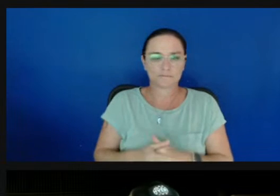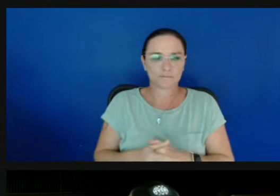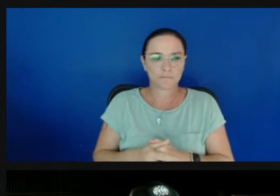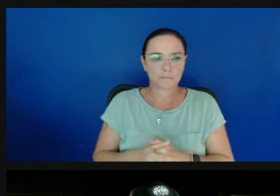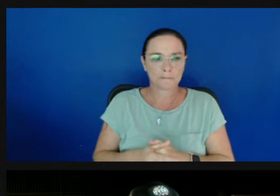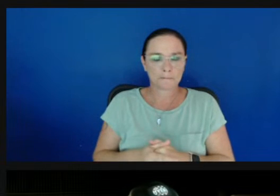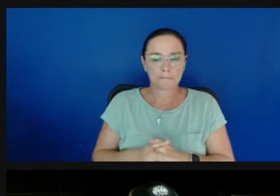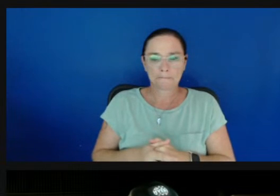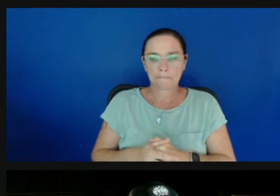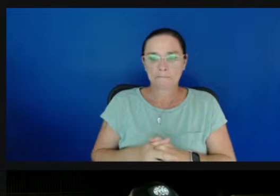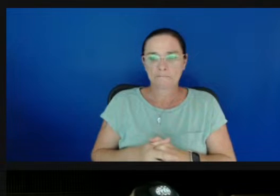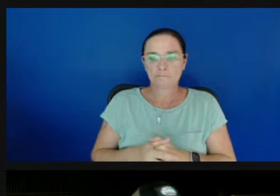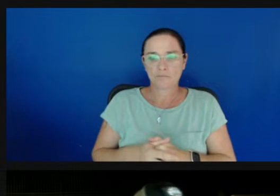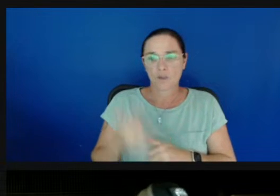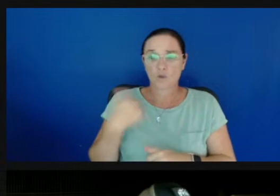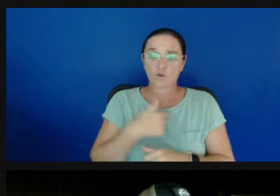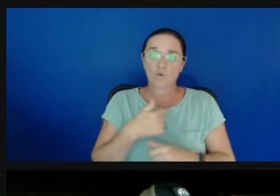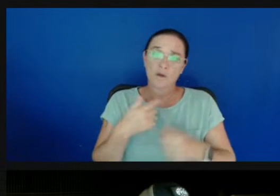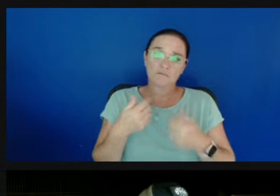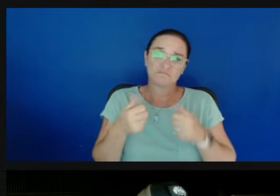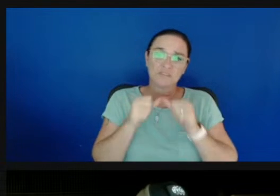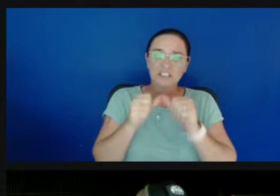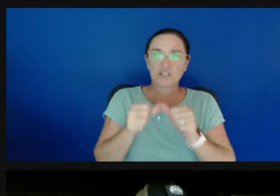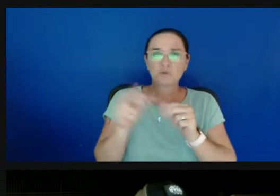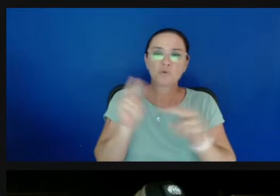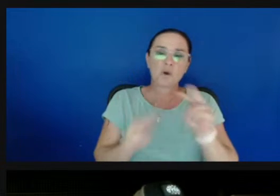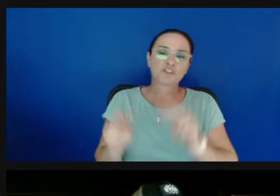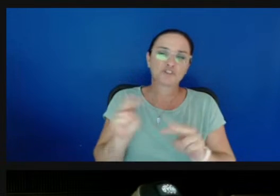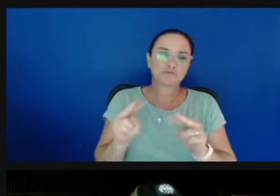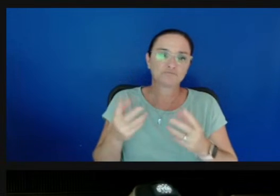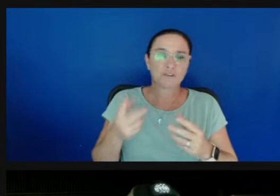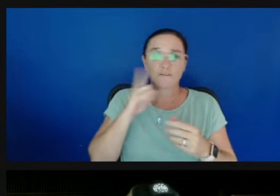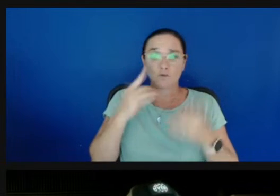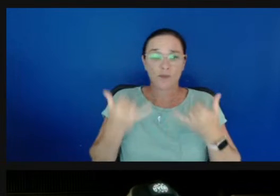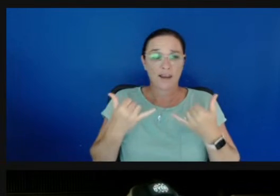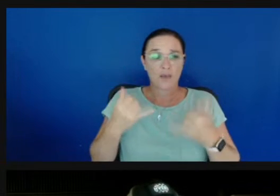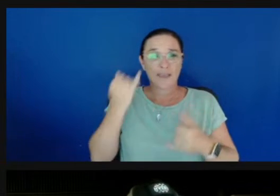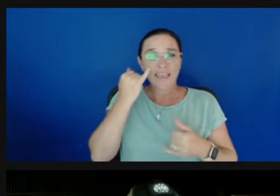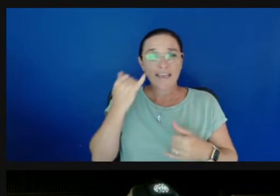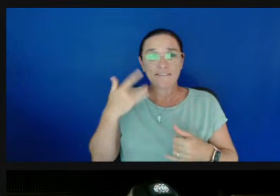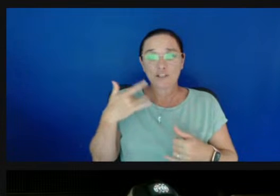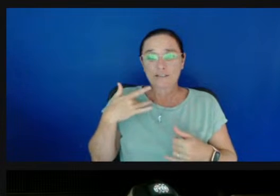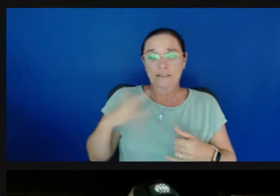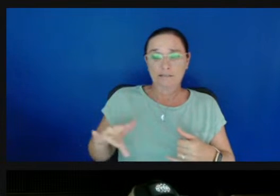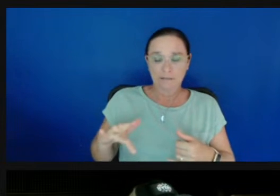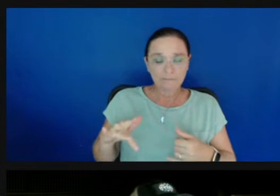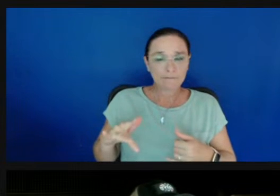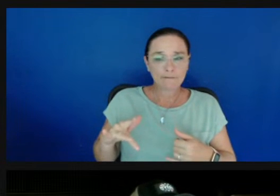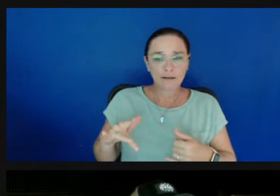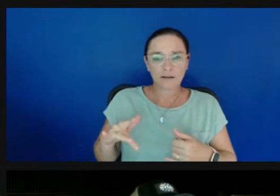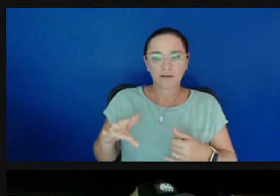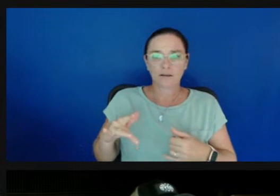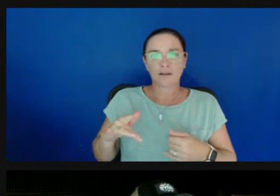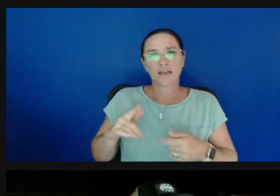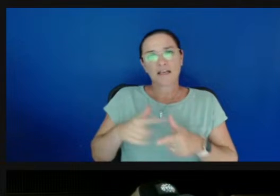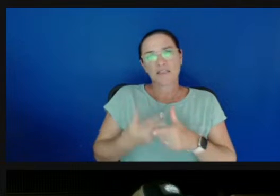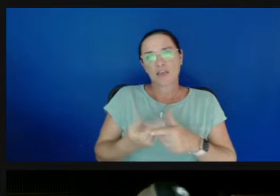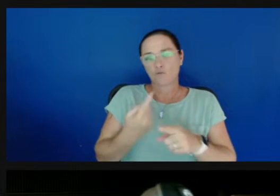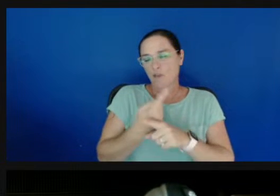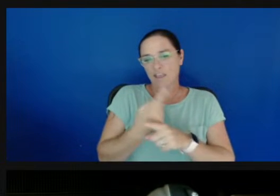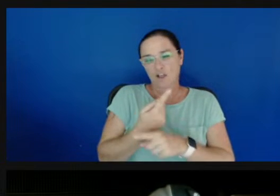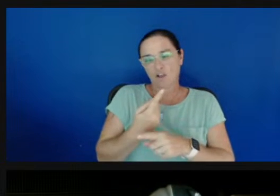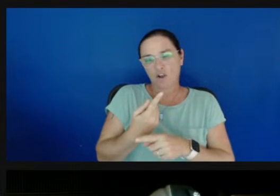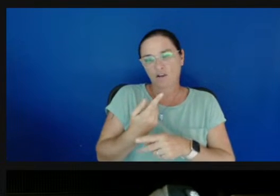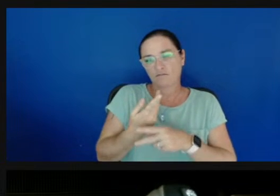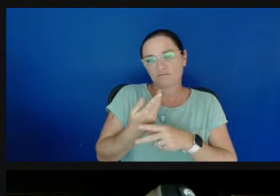So we will continue to check in on this. But for now, if you're a sensitive individual in a nearby area, then take your regular precautions. Otherwise, most